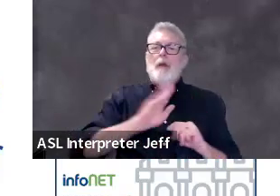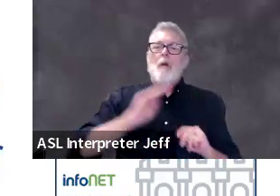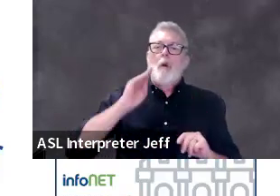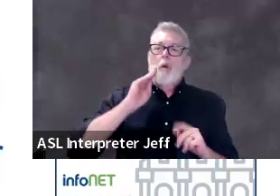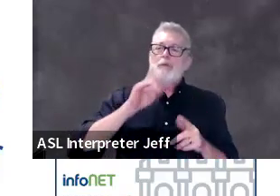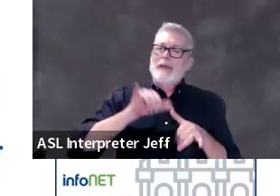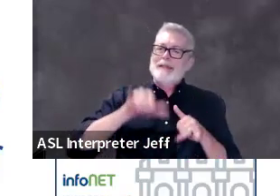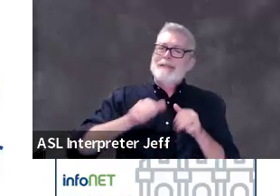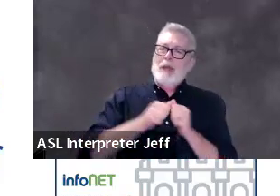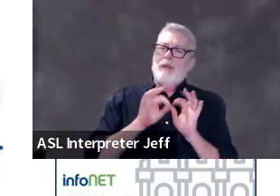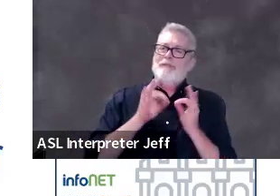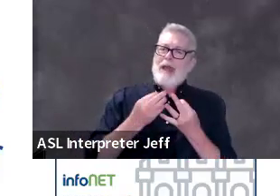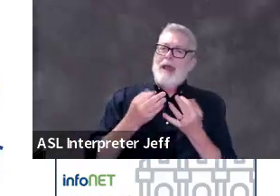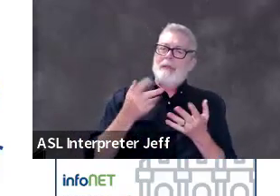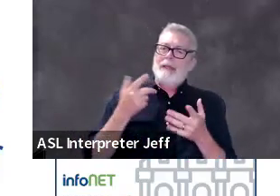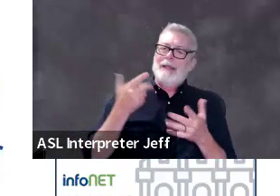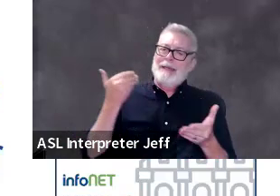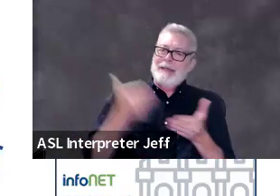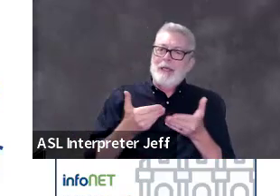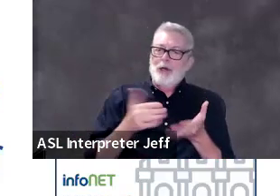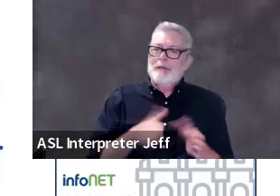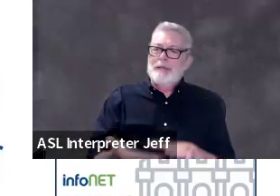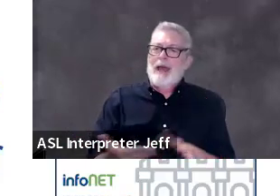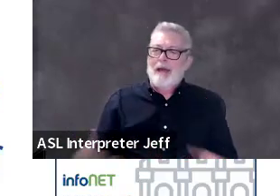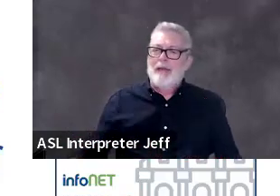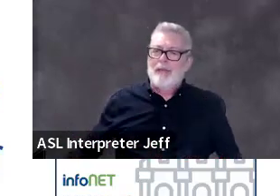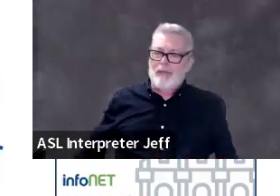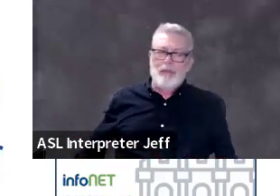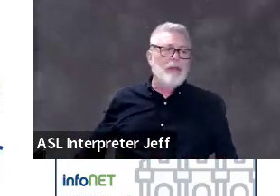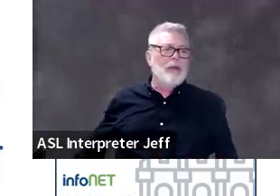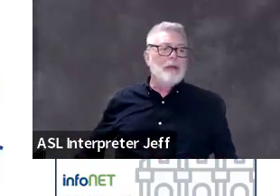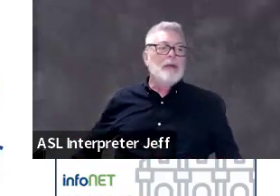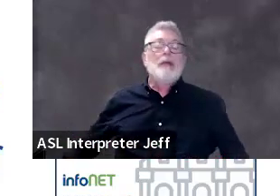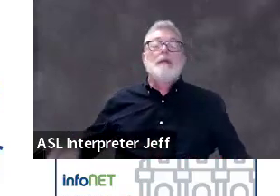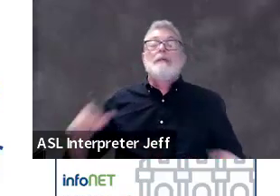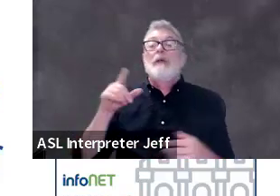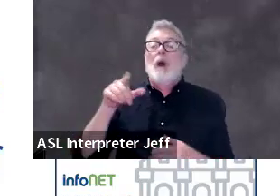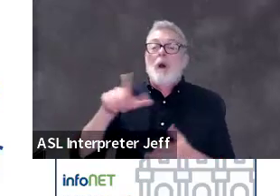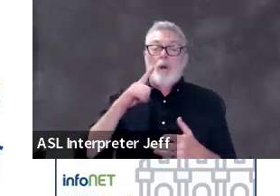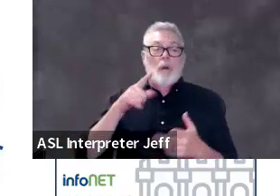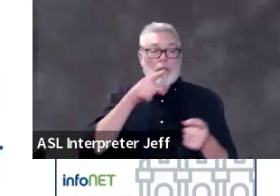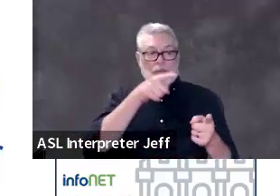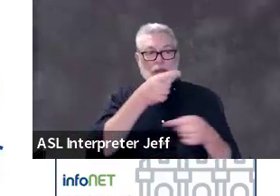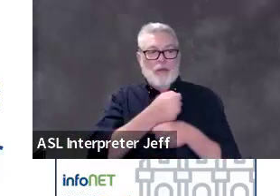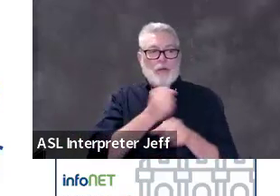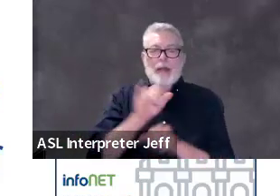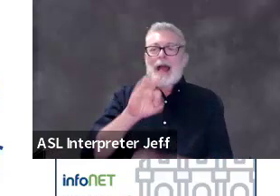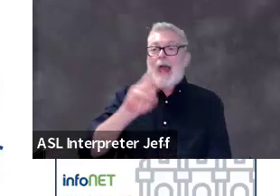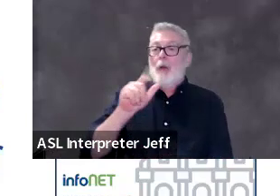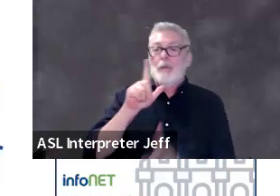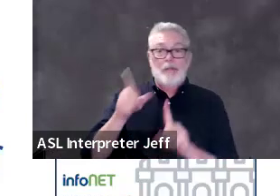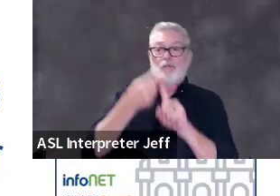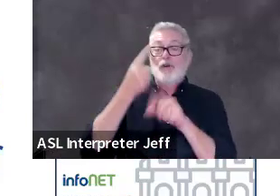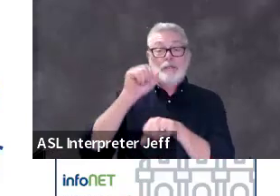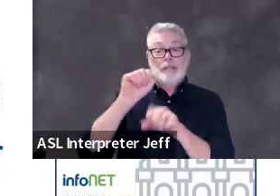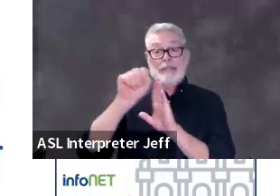your family during those final days. And so they created, Iowa will be the first state